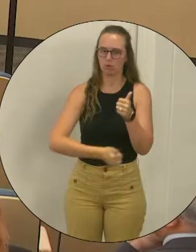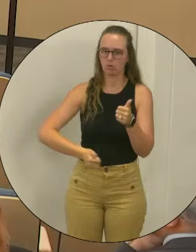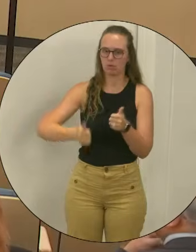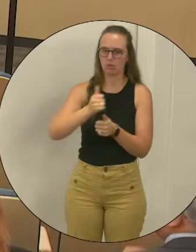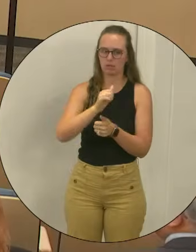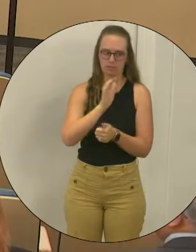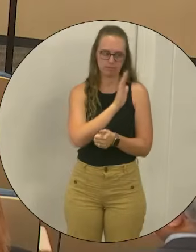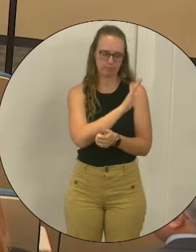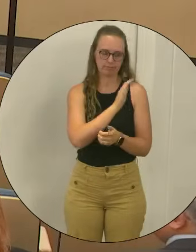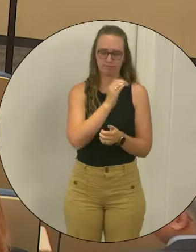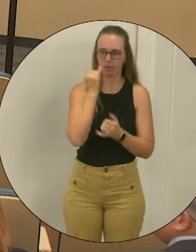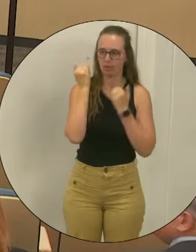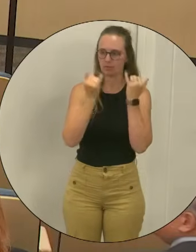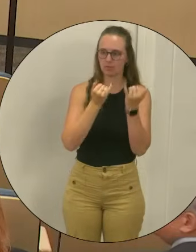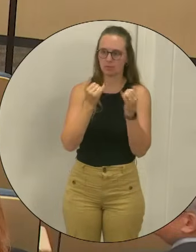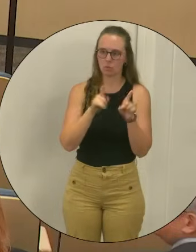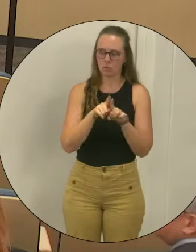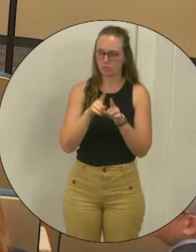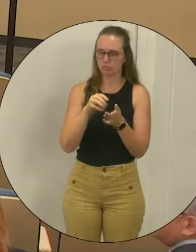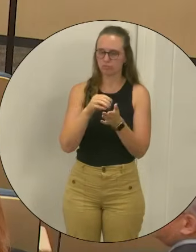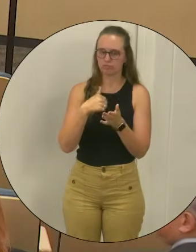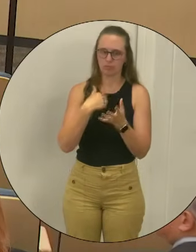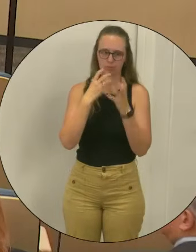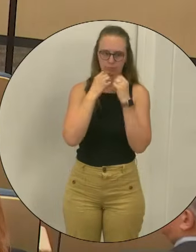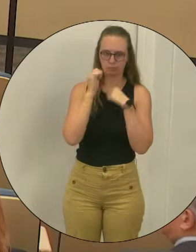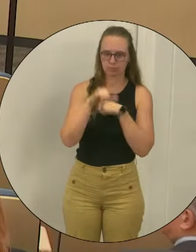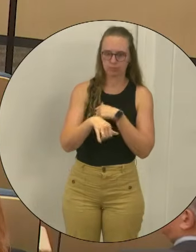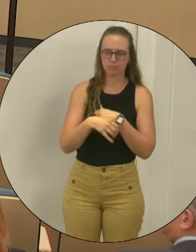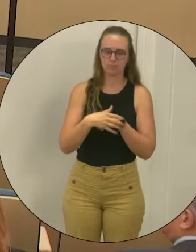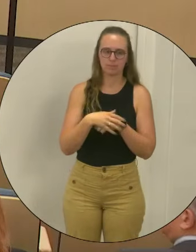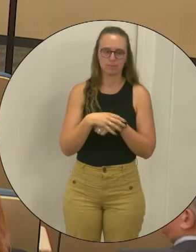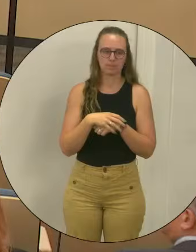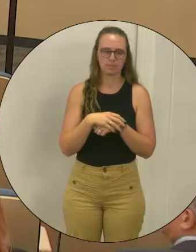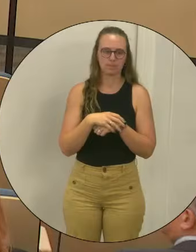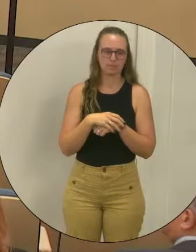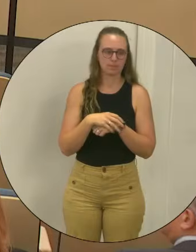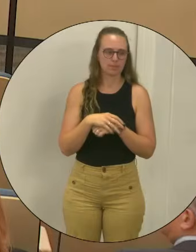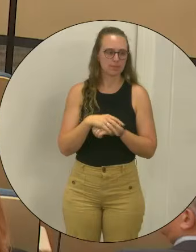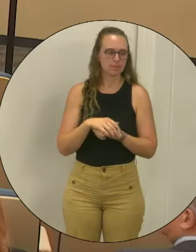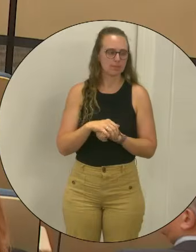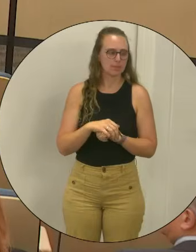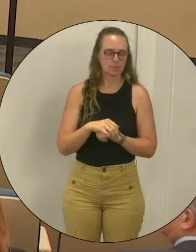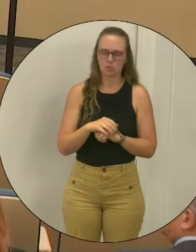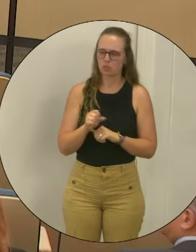they're at also, I would definitely appreciate that. So thank you.